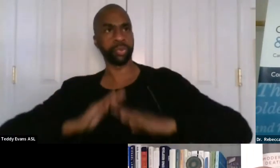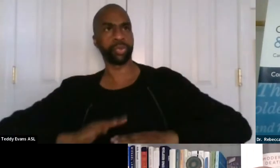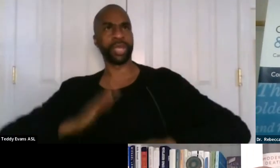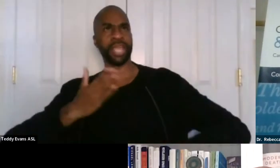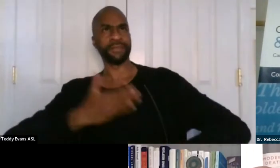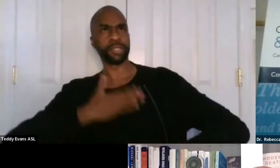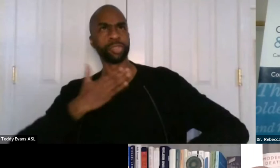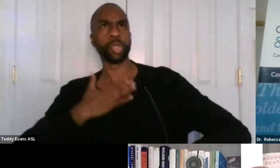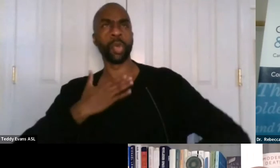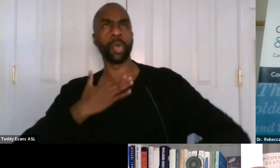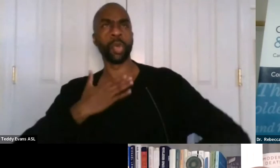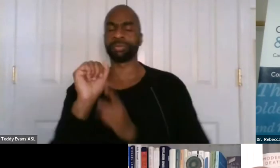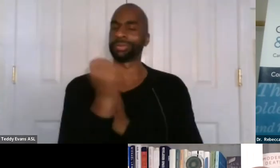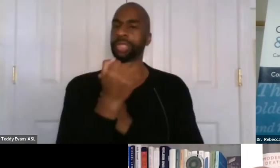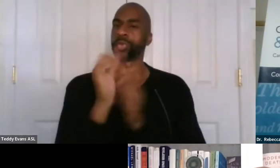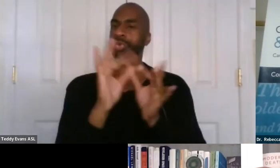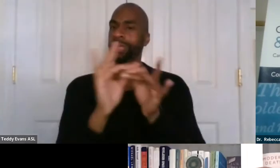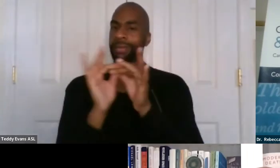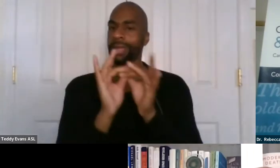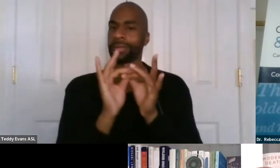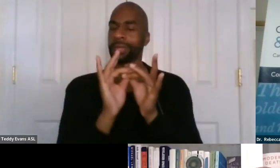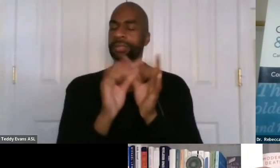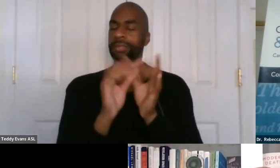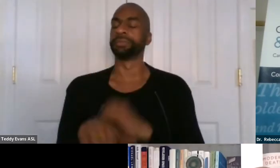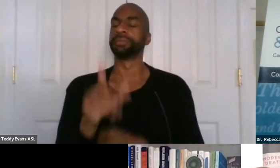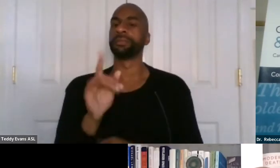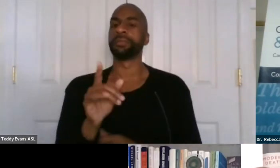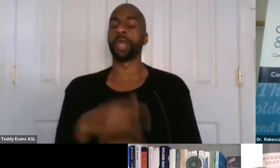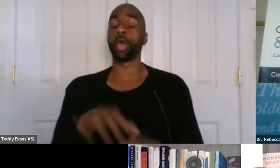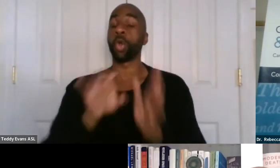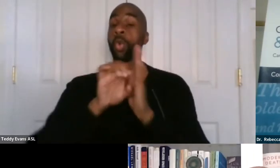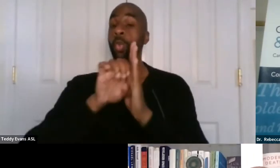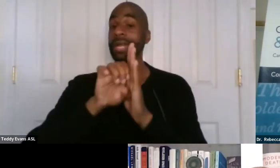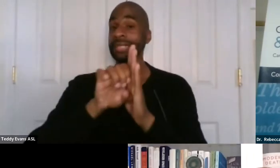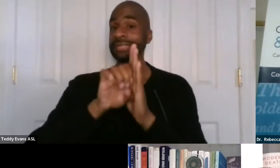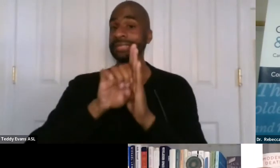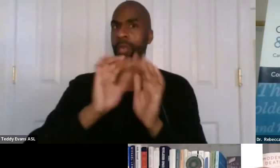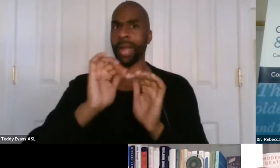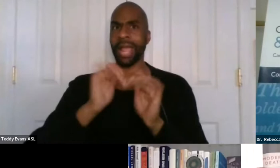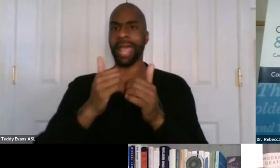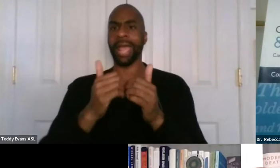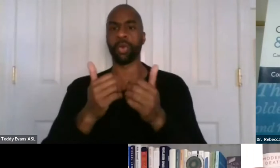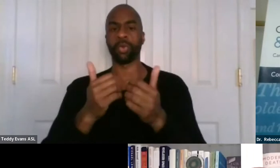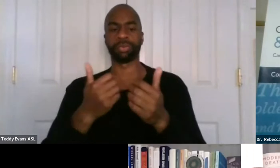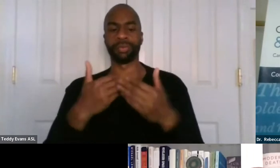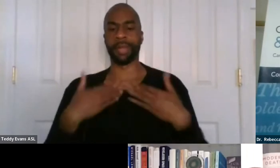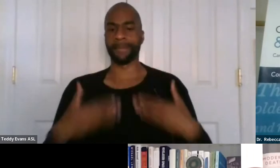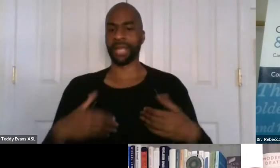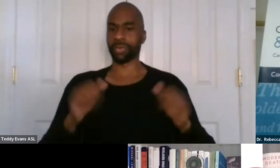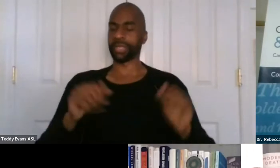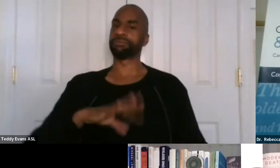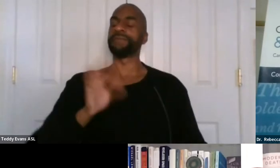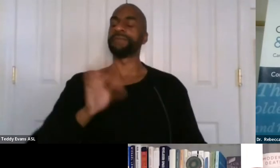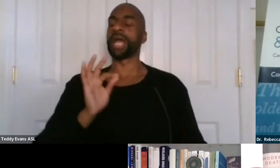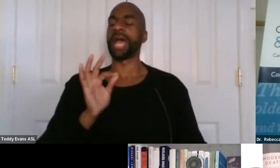And an example of just how profound of an ability we have to find relief is in fact seen in the